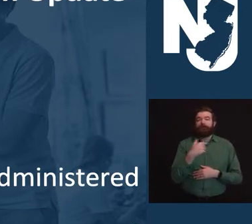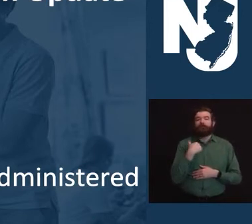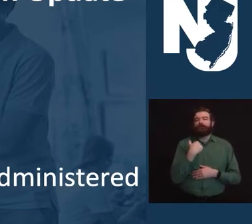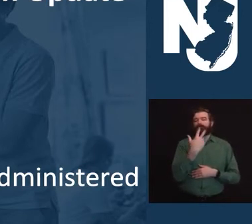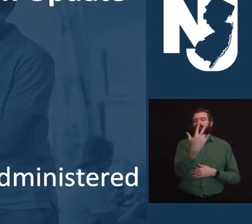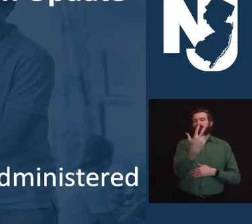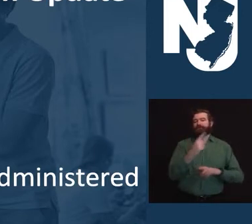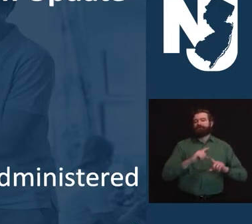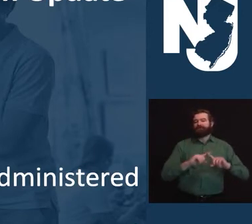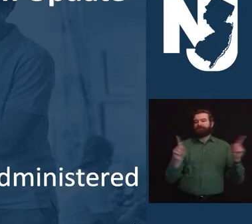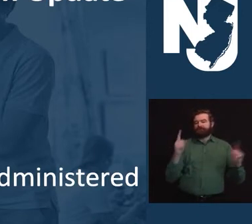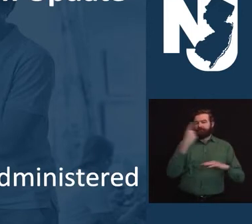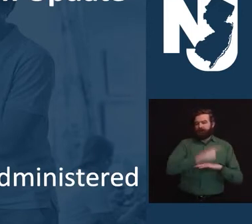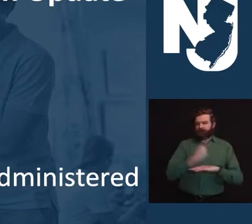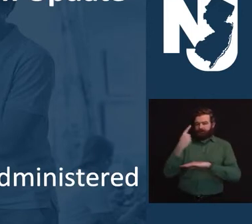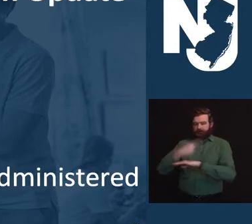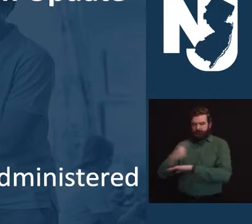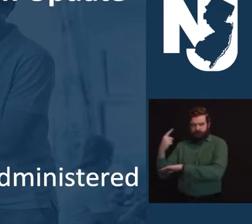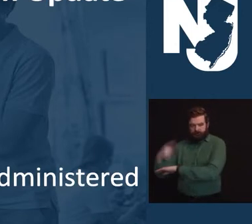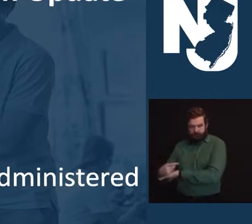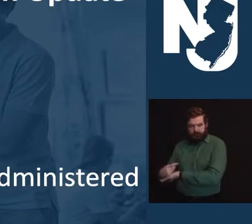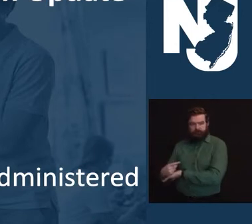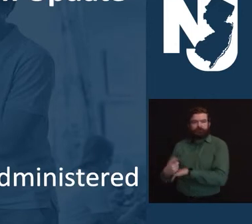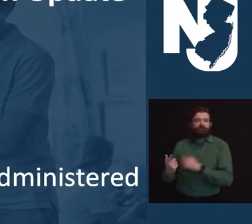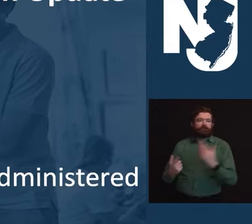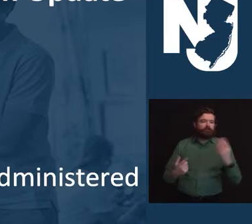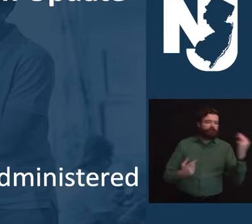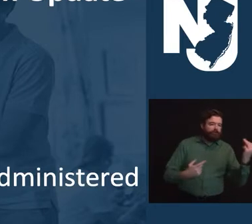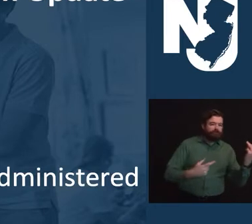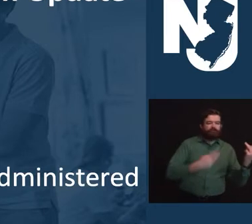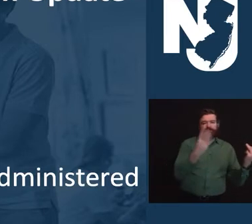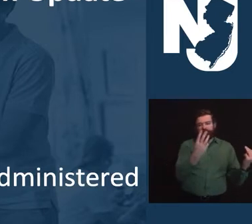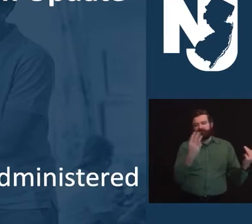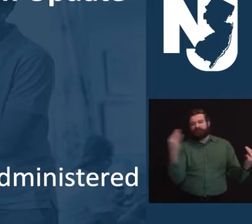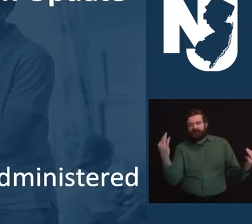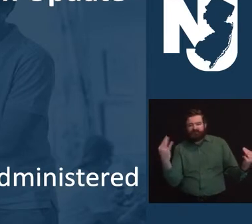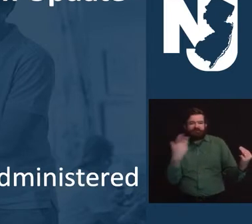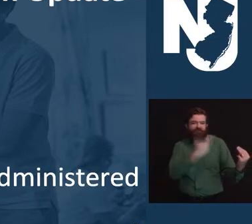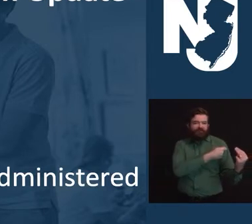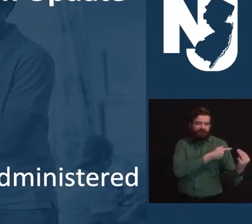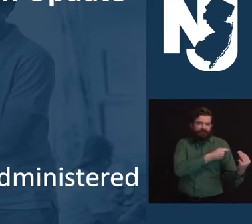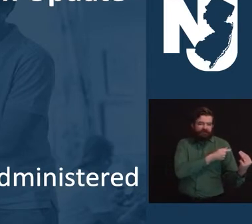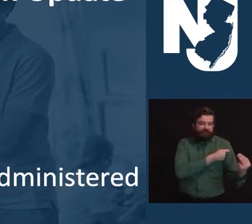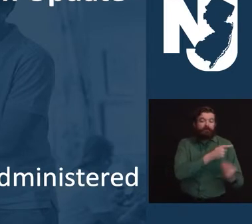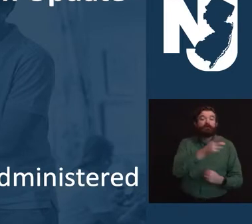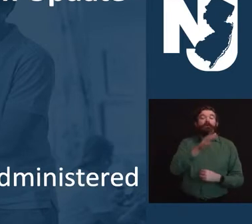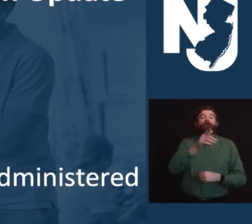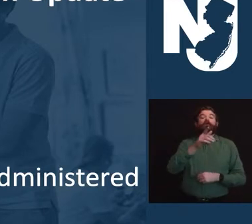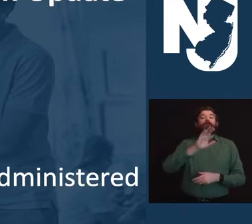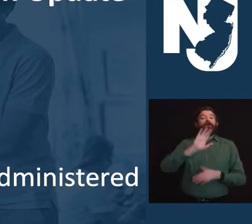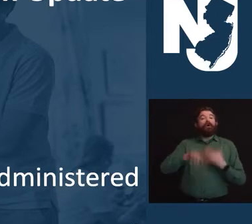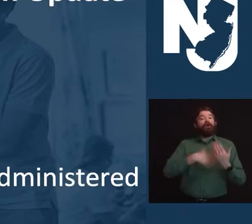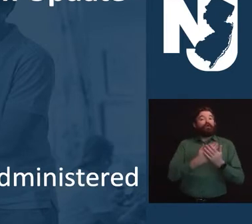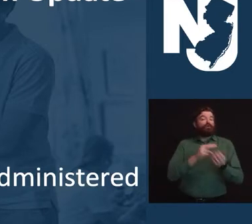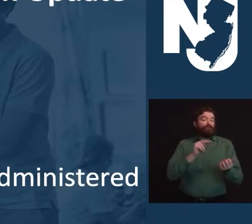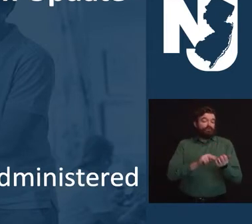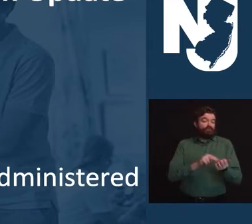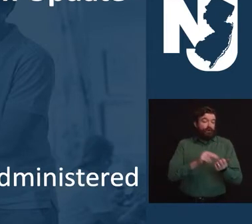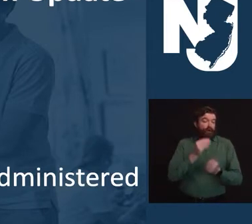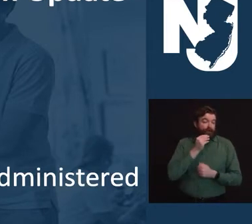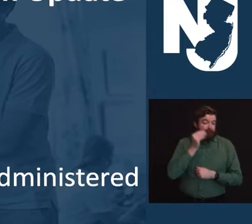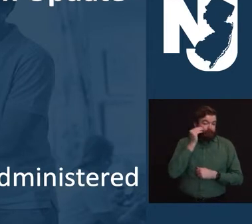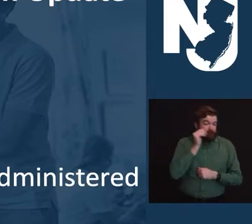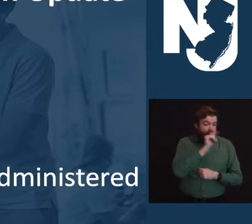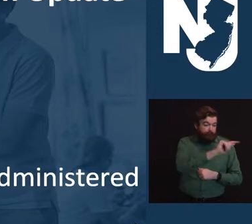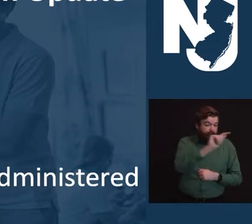today we can report that all of the facilities enrolled in the program, that's 1,270, have had at least their first